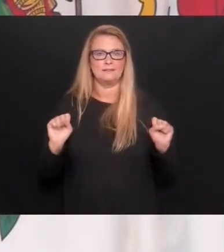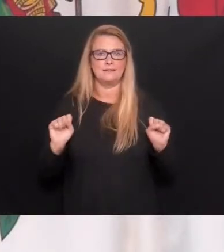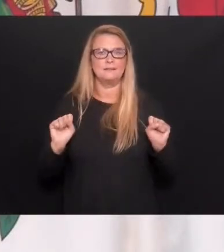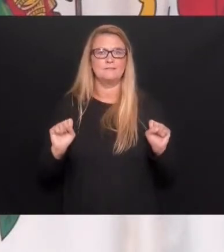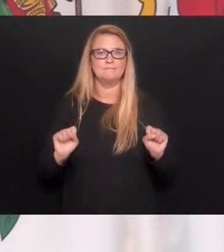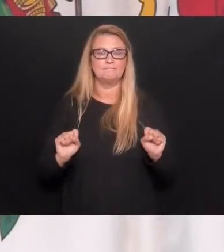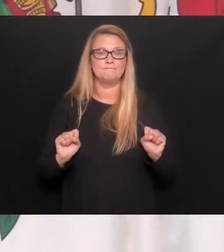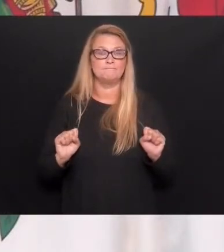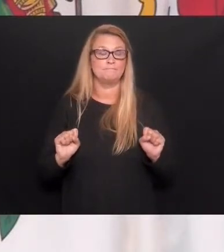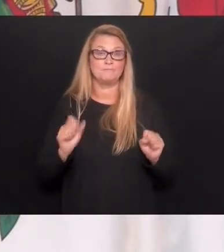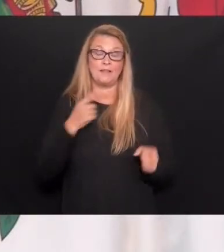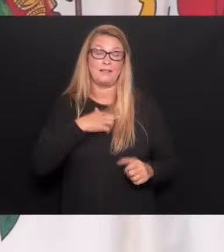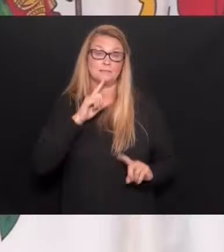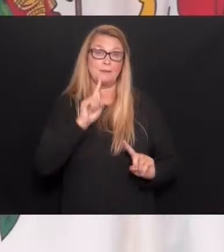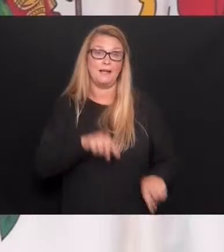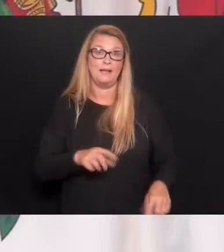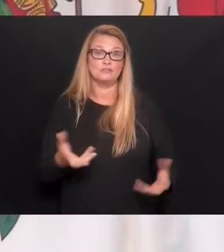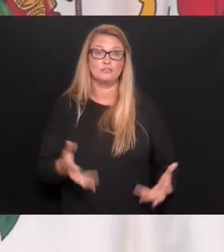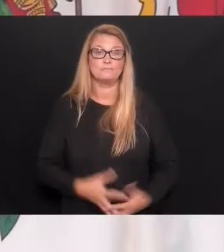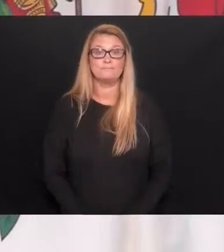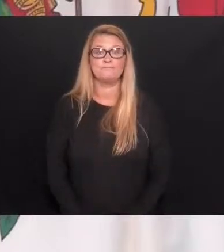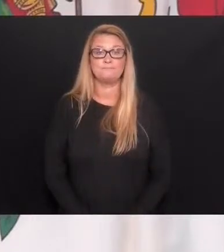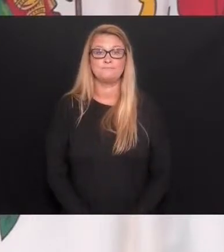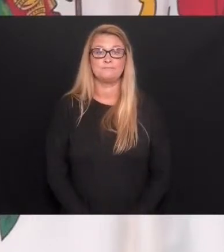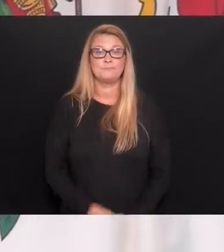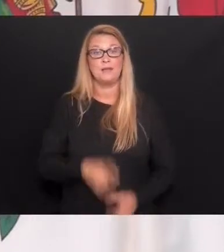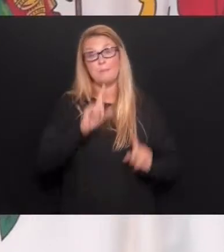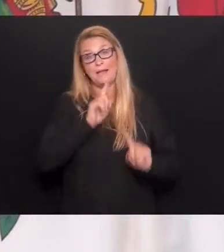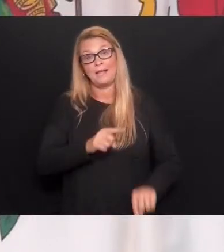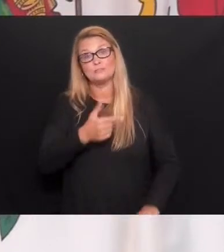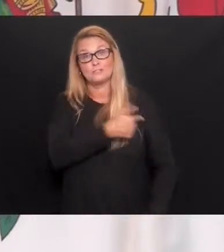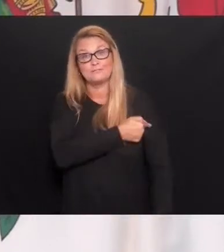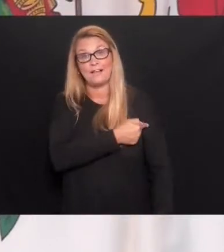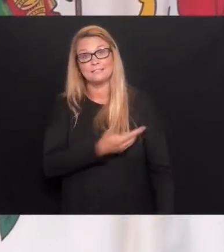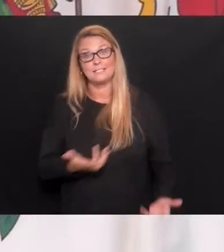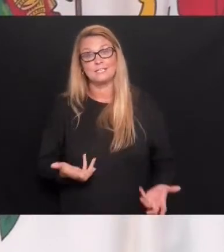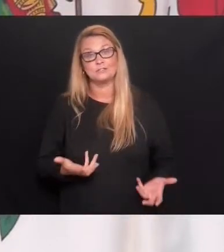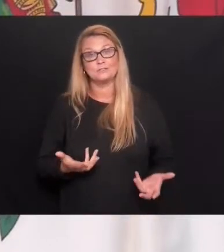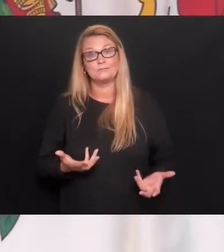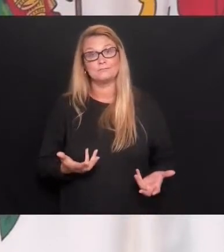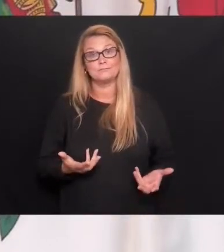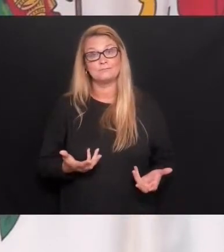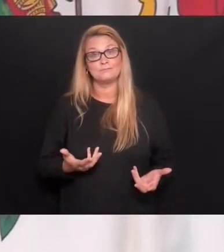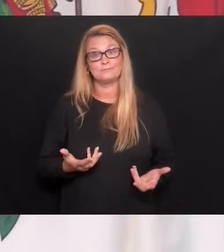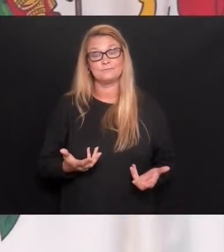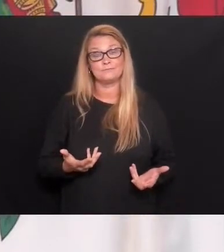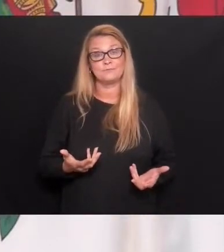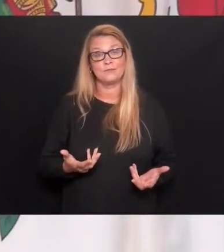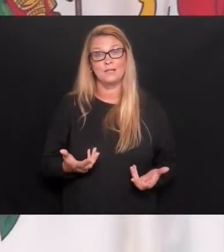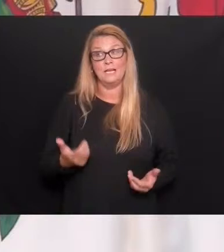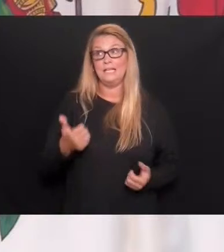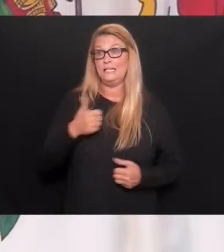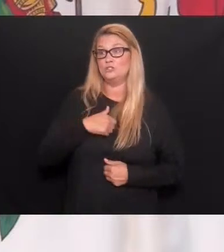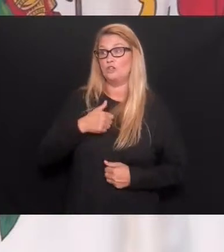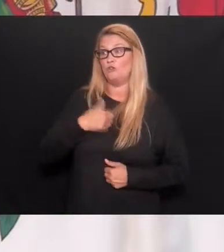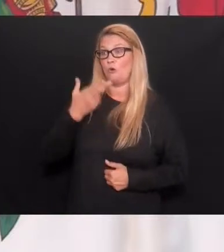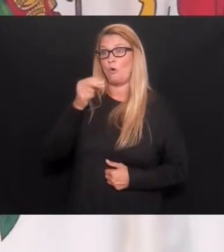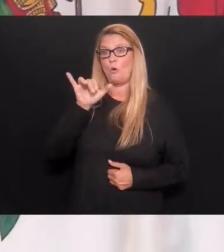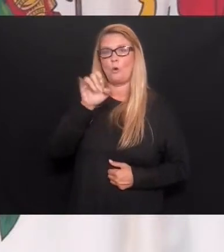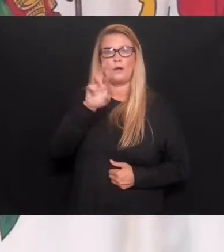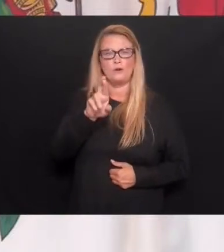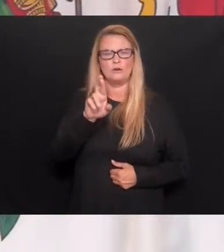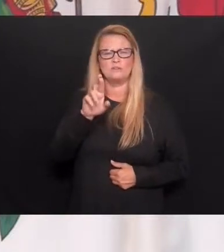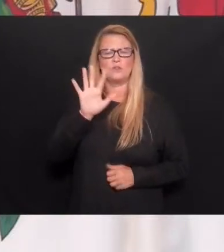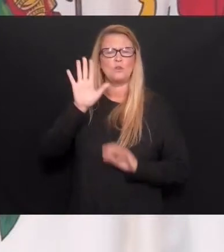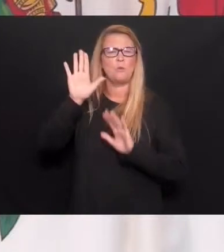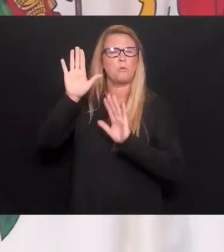that's the answer, Mark. The answer is vaccination. The answer is exactly what, Jim Hoyer, a great general